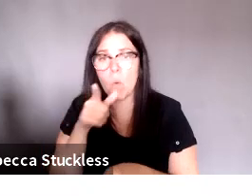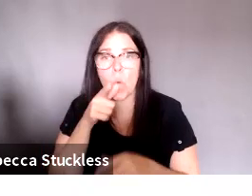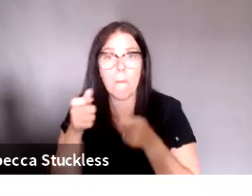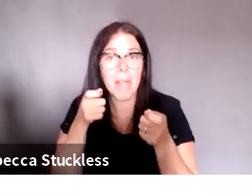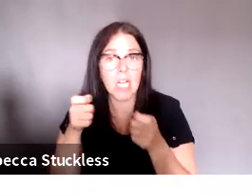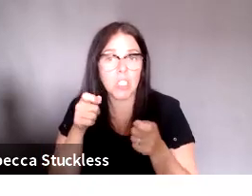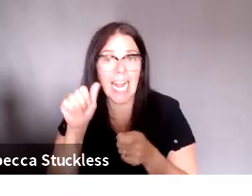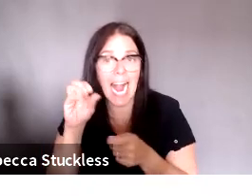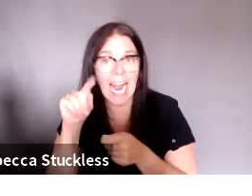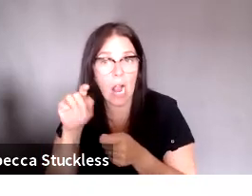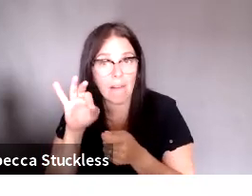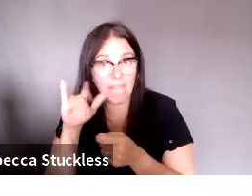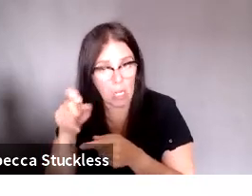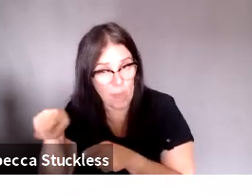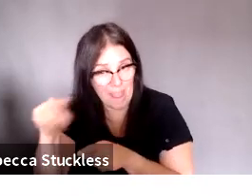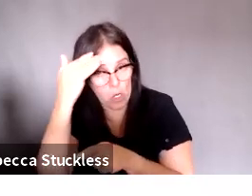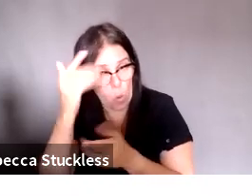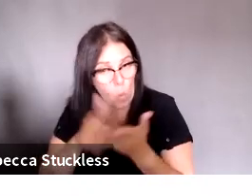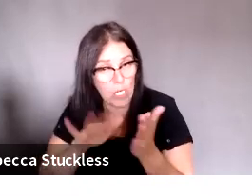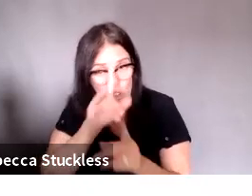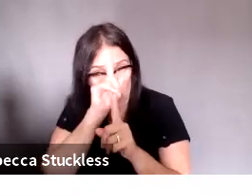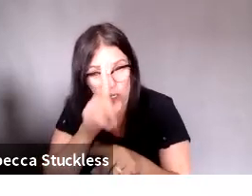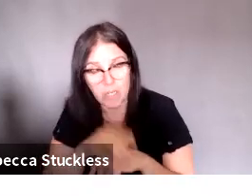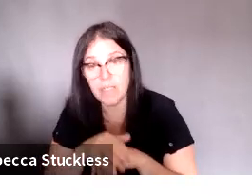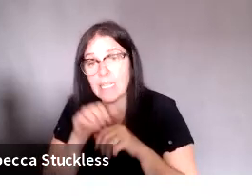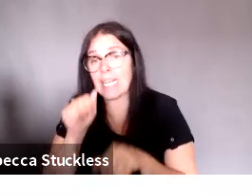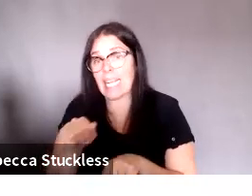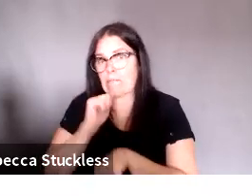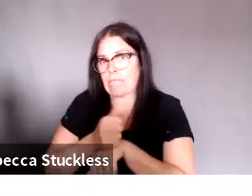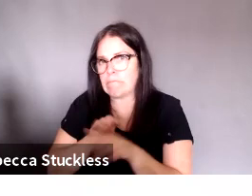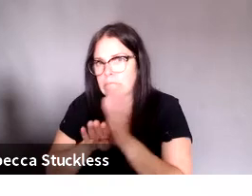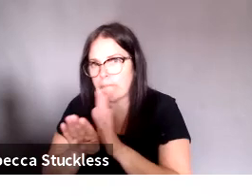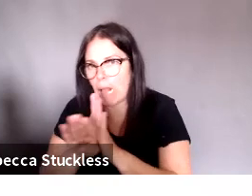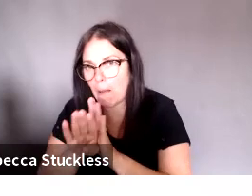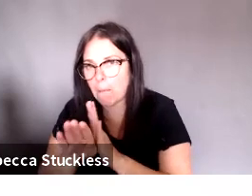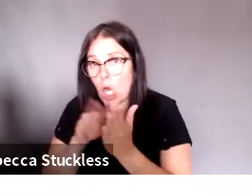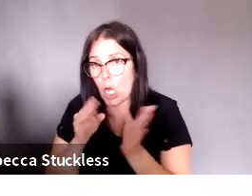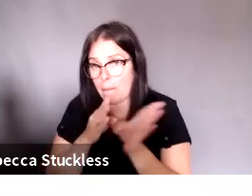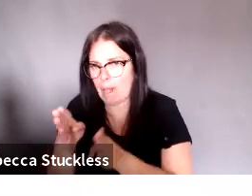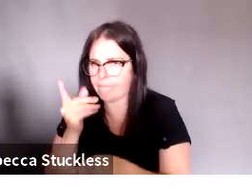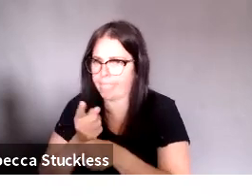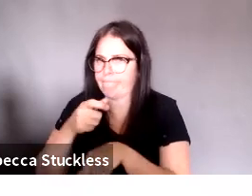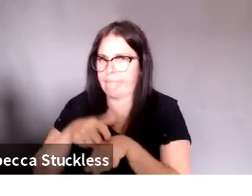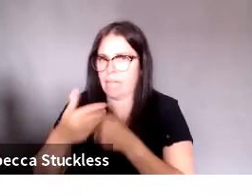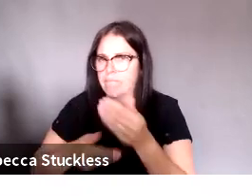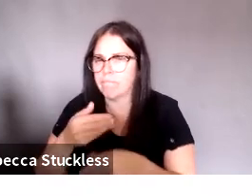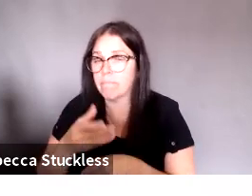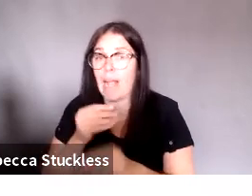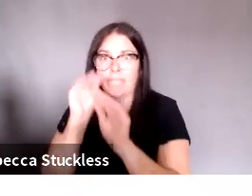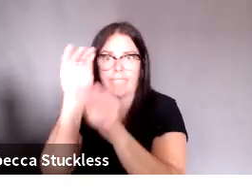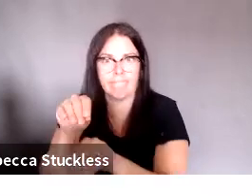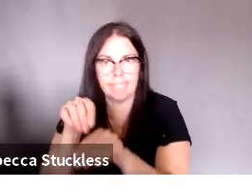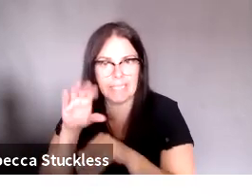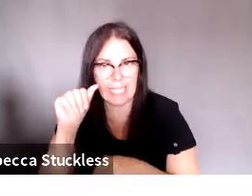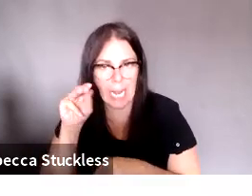files? Are you able to get the learner plans developed in a timely fashion? Are you able to enter them in CaMS in a timely